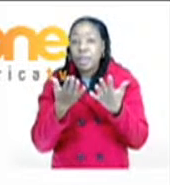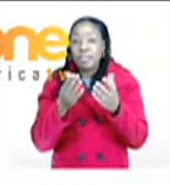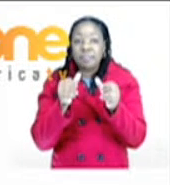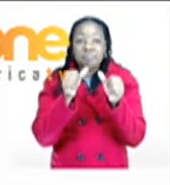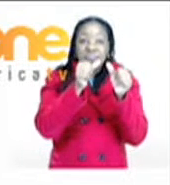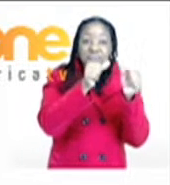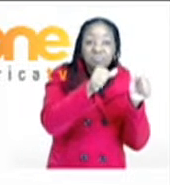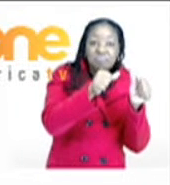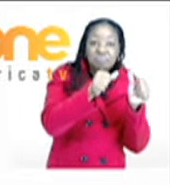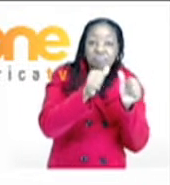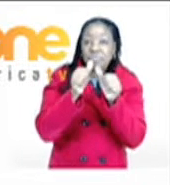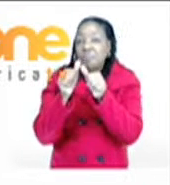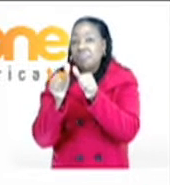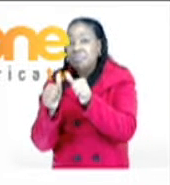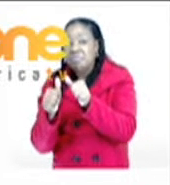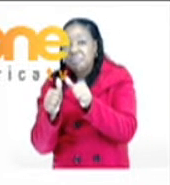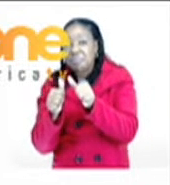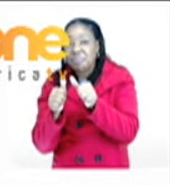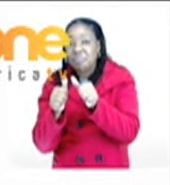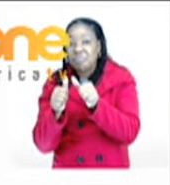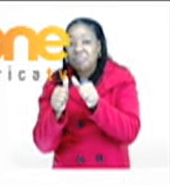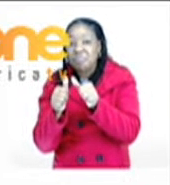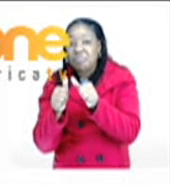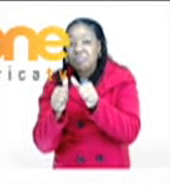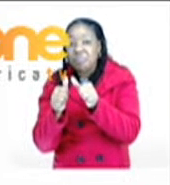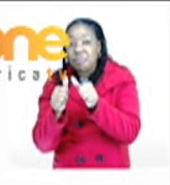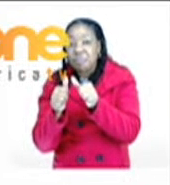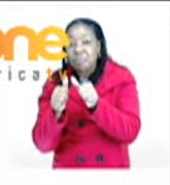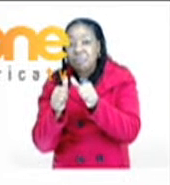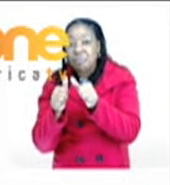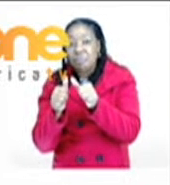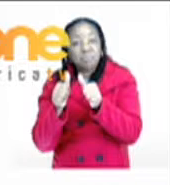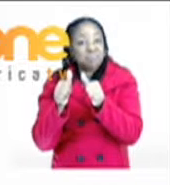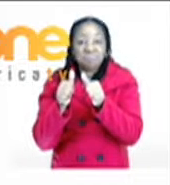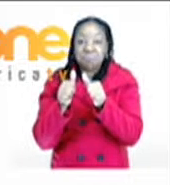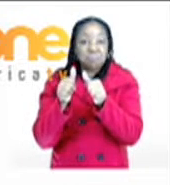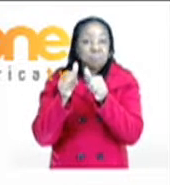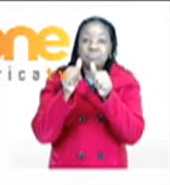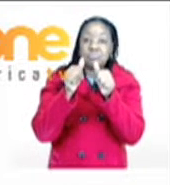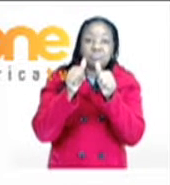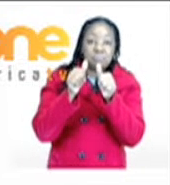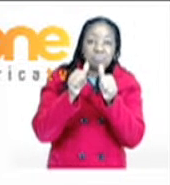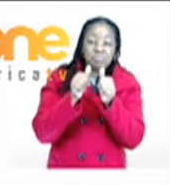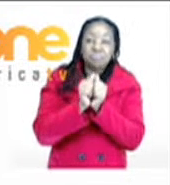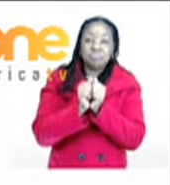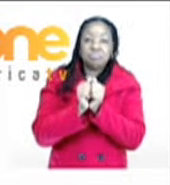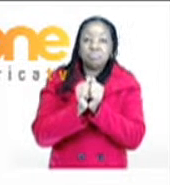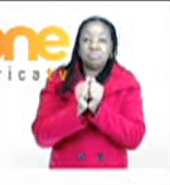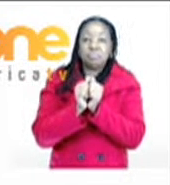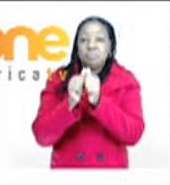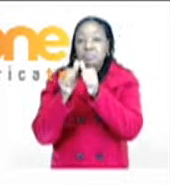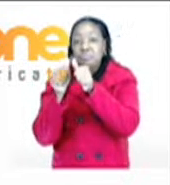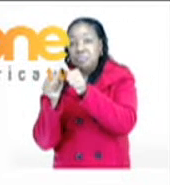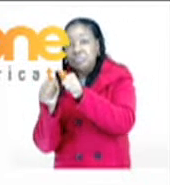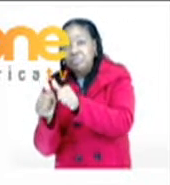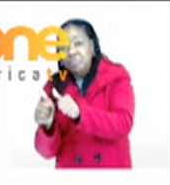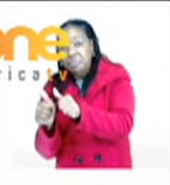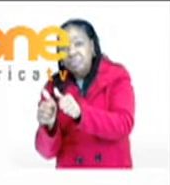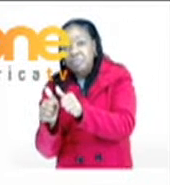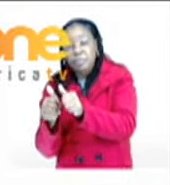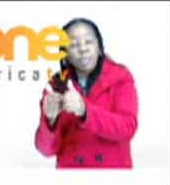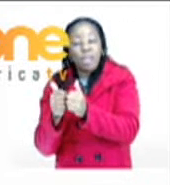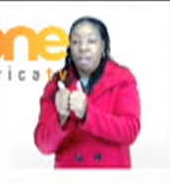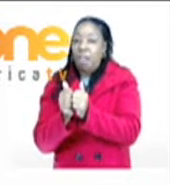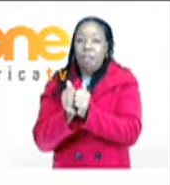in. On the left-hand side, does it fit in? No, it doesn't. Let's try to fit it